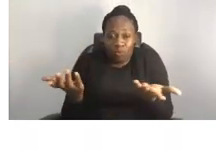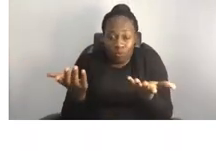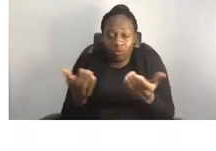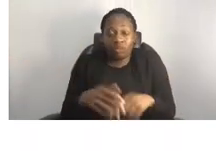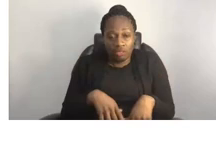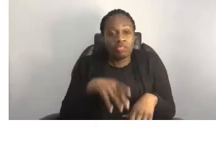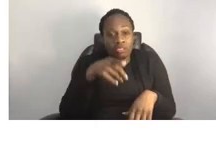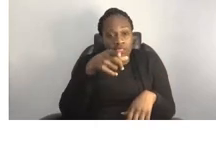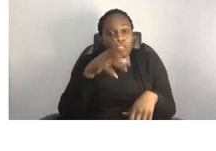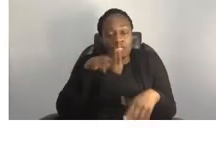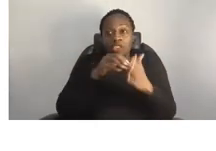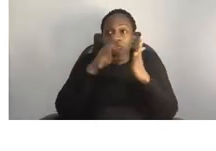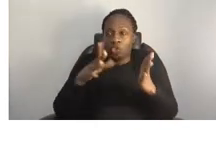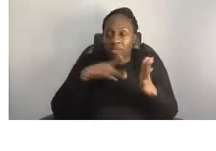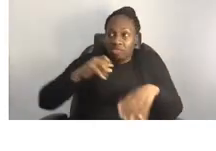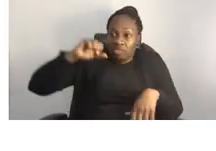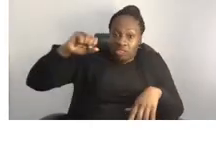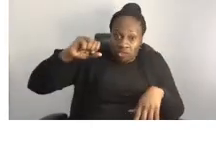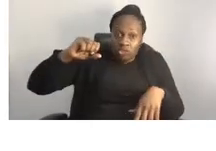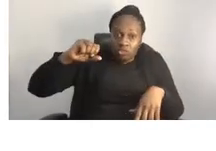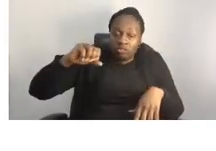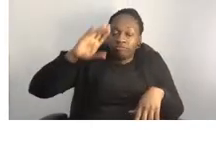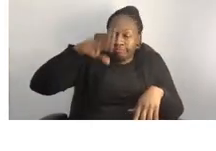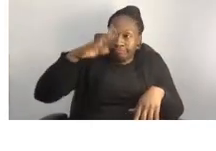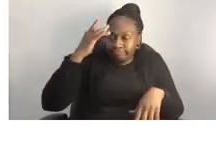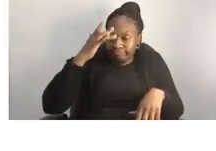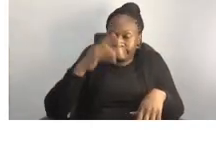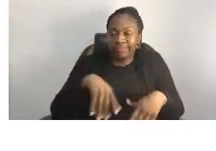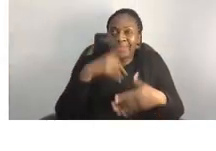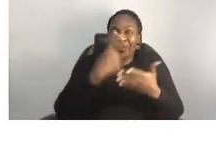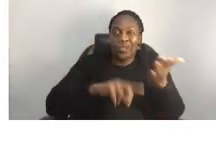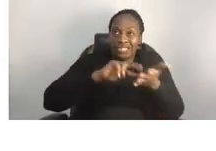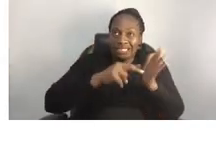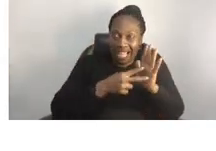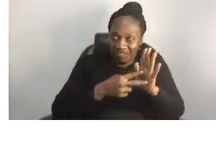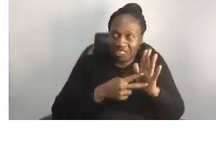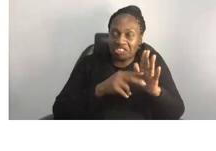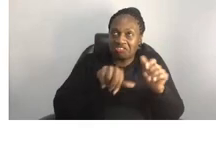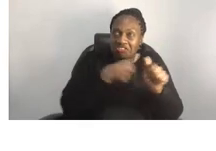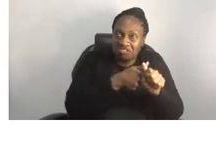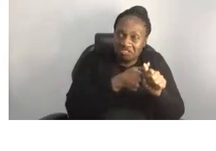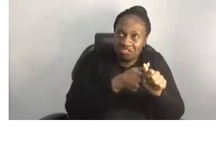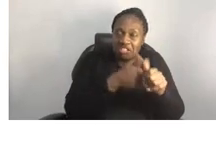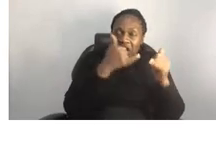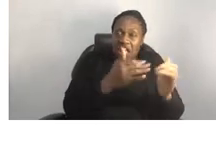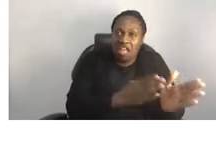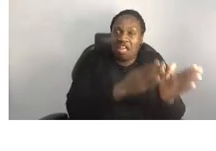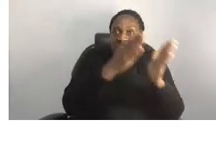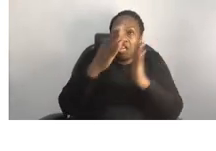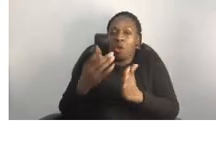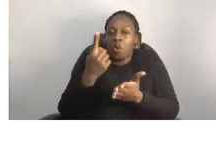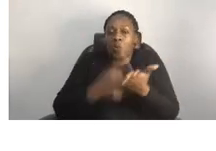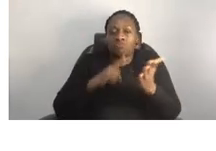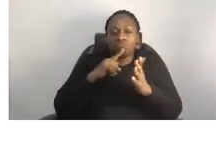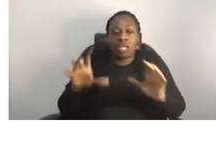So we know what students might be resistant to. We know what the definition of a disposable assignment is. So what would be some